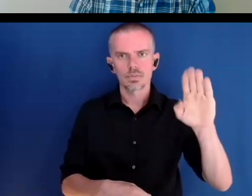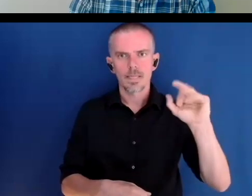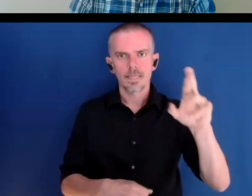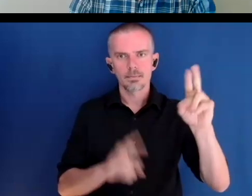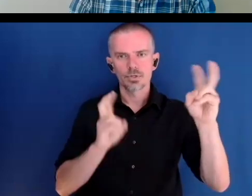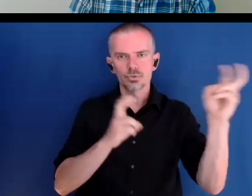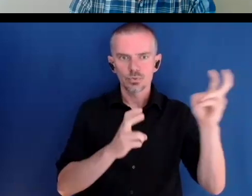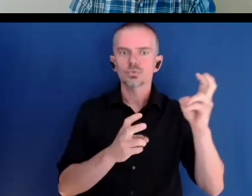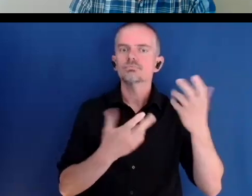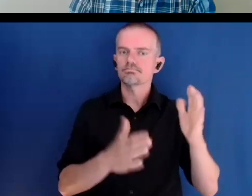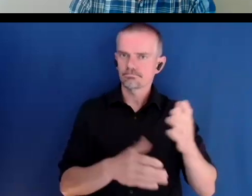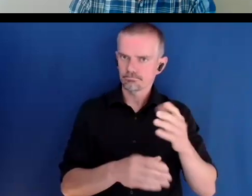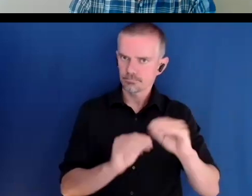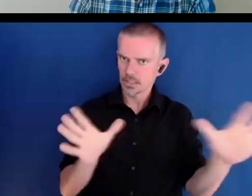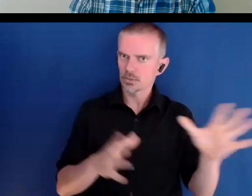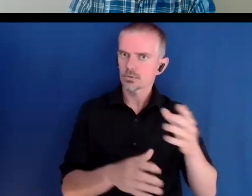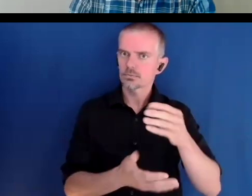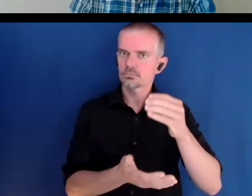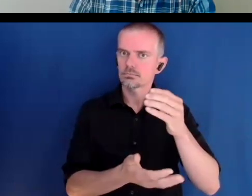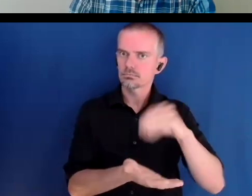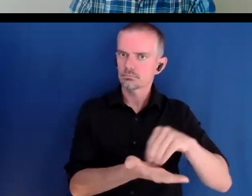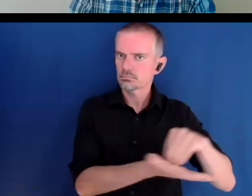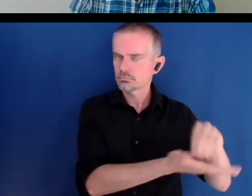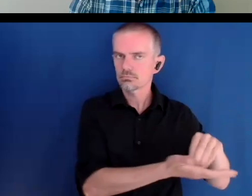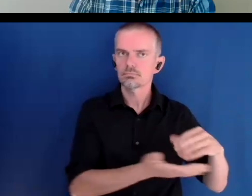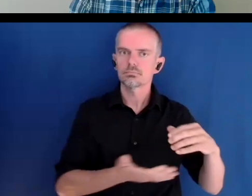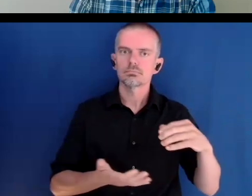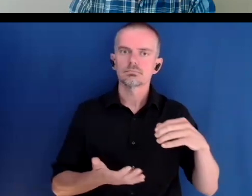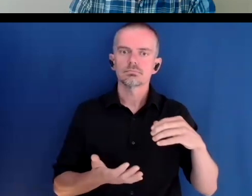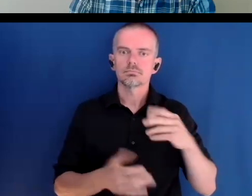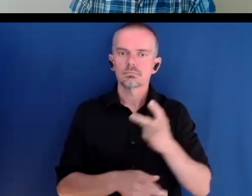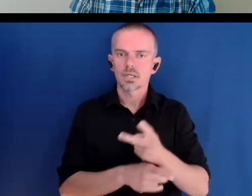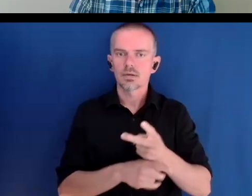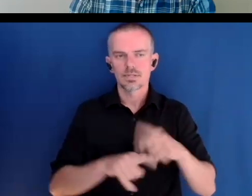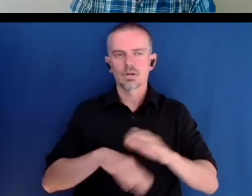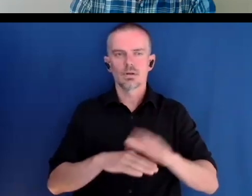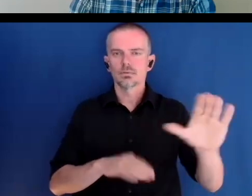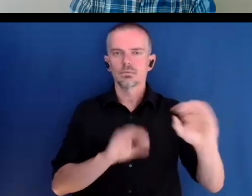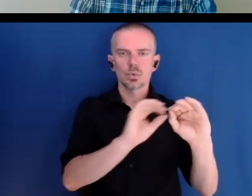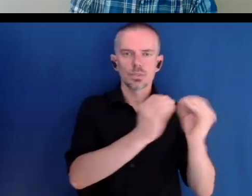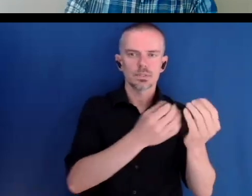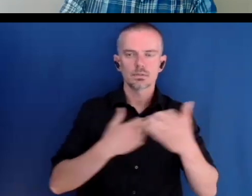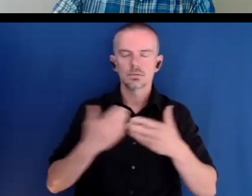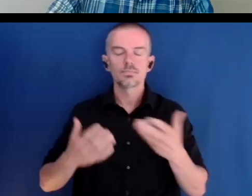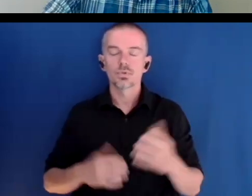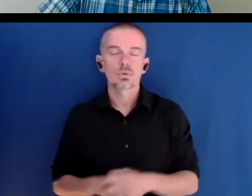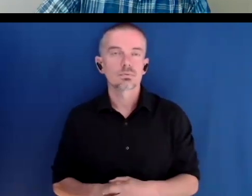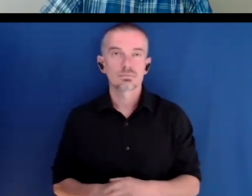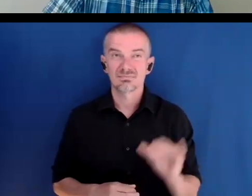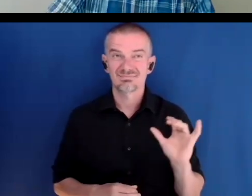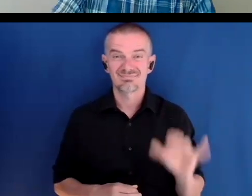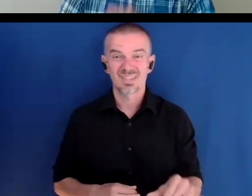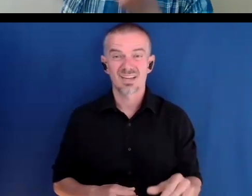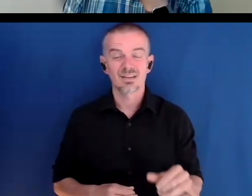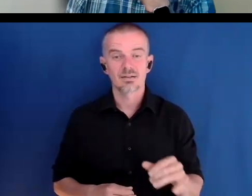taken care of and things depending on the organization. But those are things that have hung